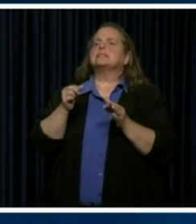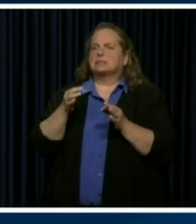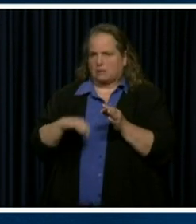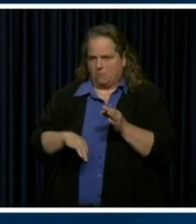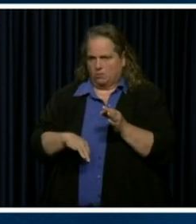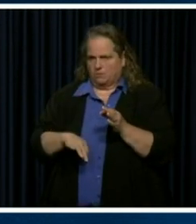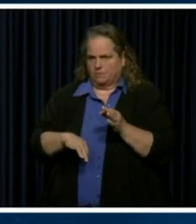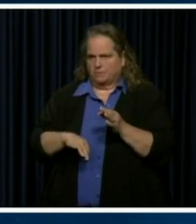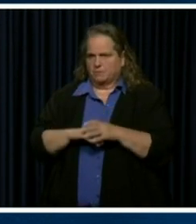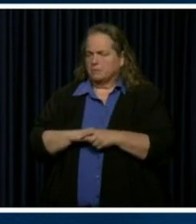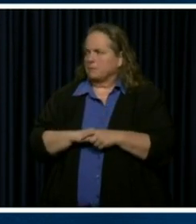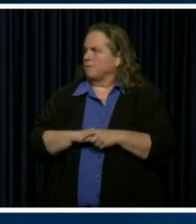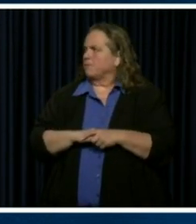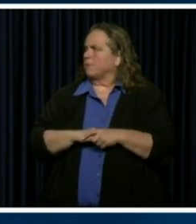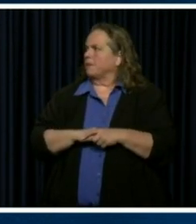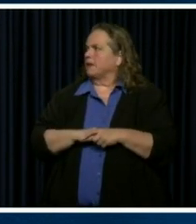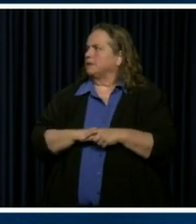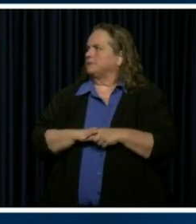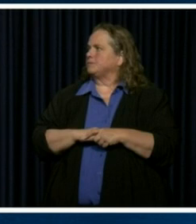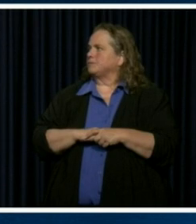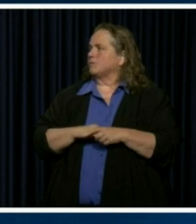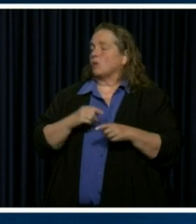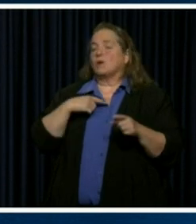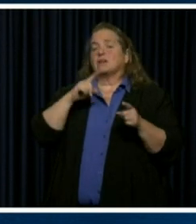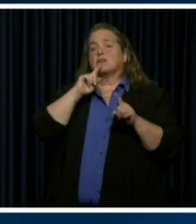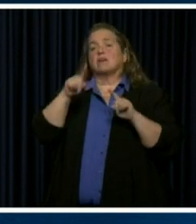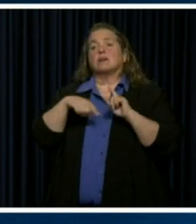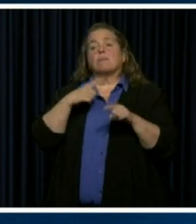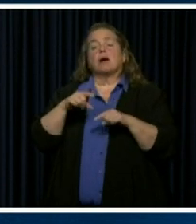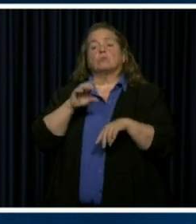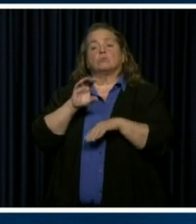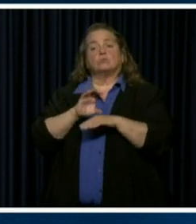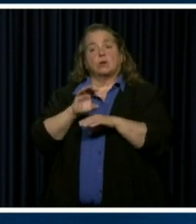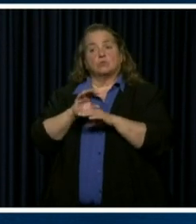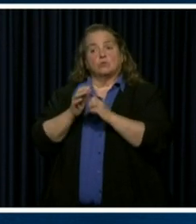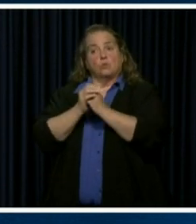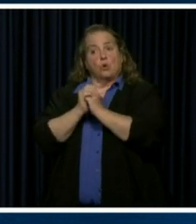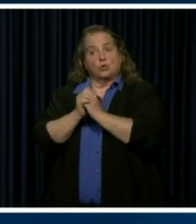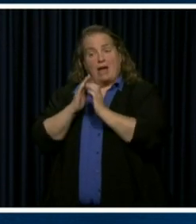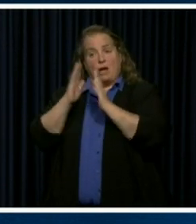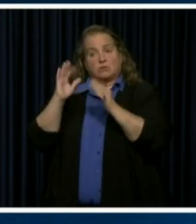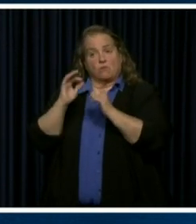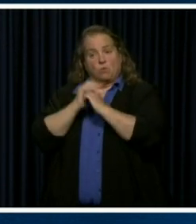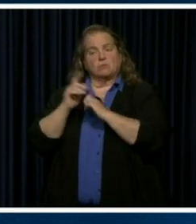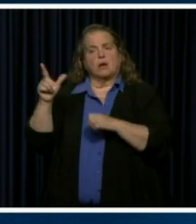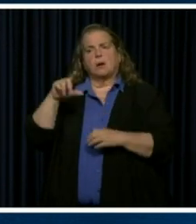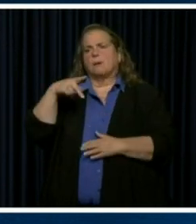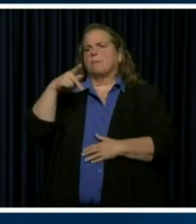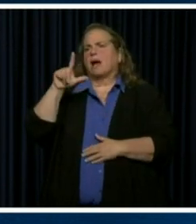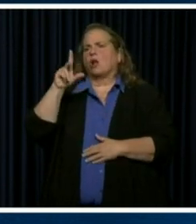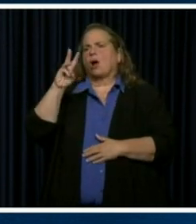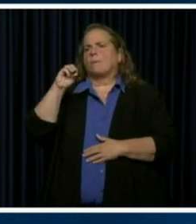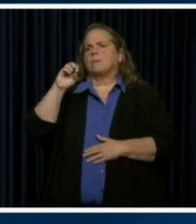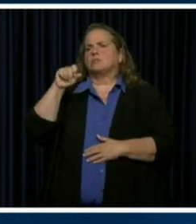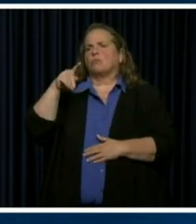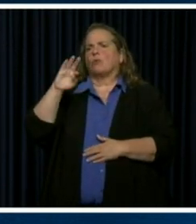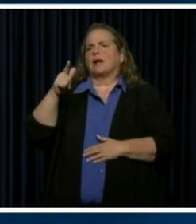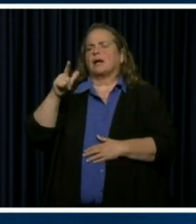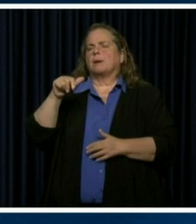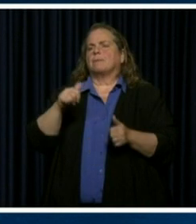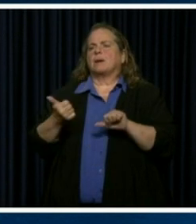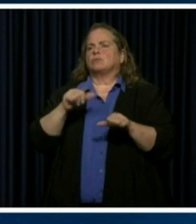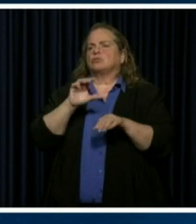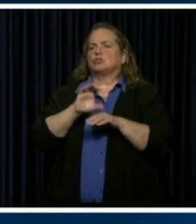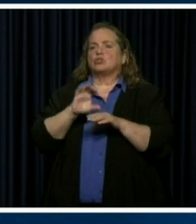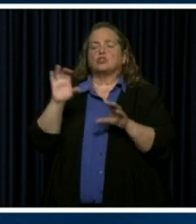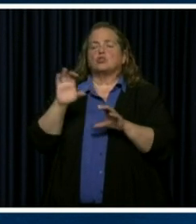All right, so we've talked about houses of worship, and this is Plum Springs Baptist Church doing a thing that I think is really